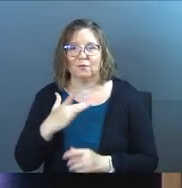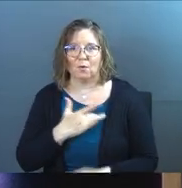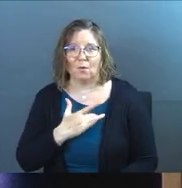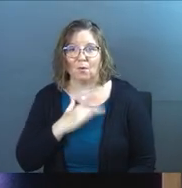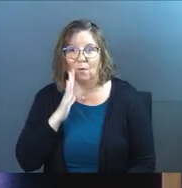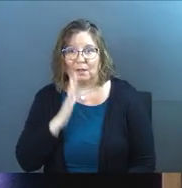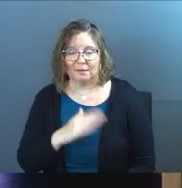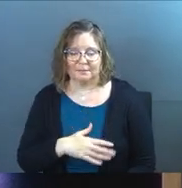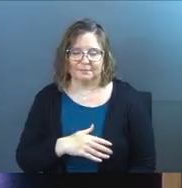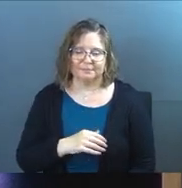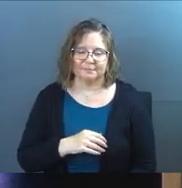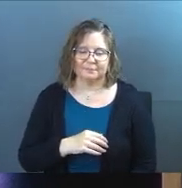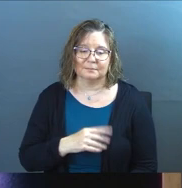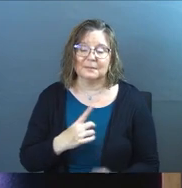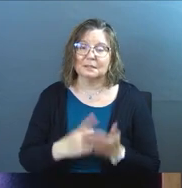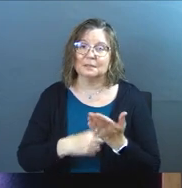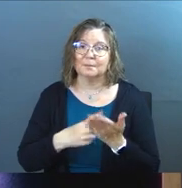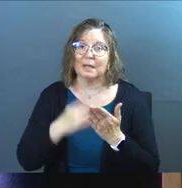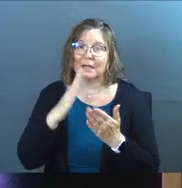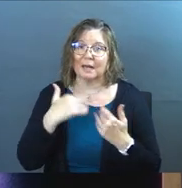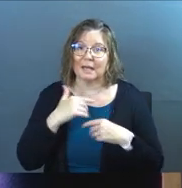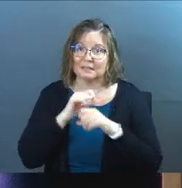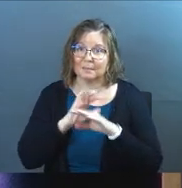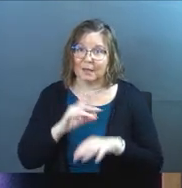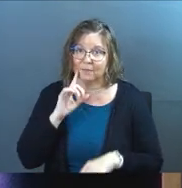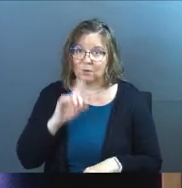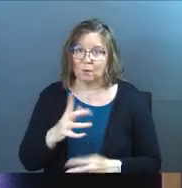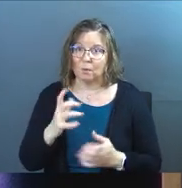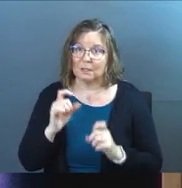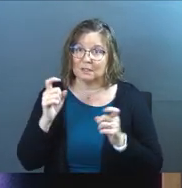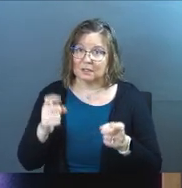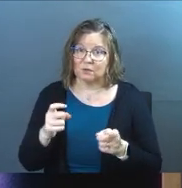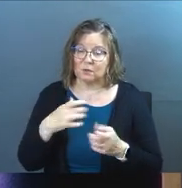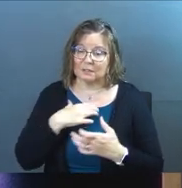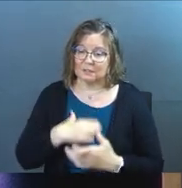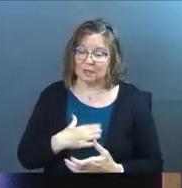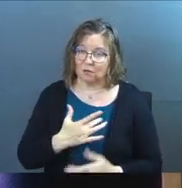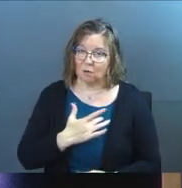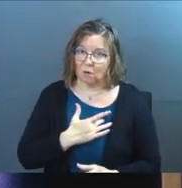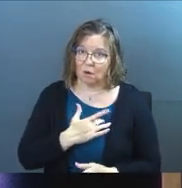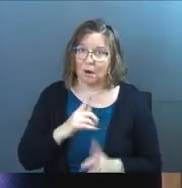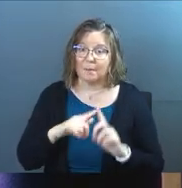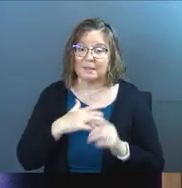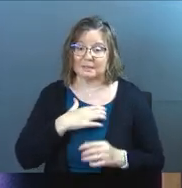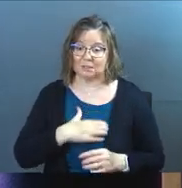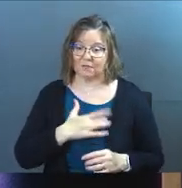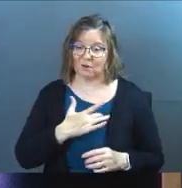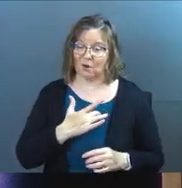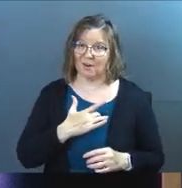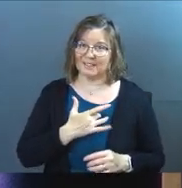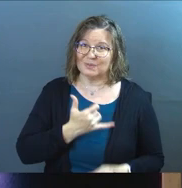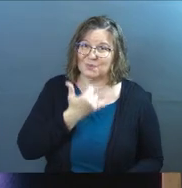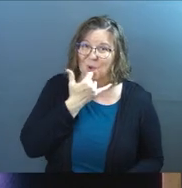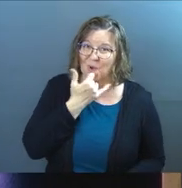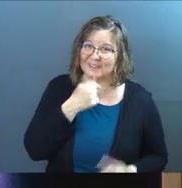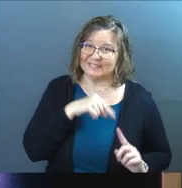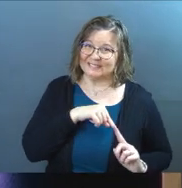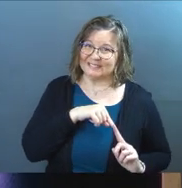heart. Sometimes God has a blessing for you. He wants to give you the desire of your heart, but the desire of your heart's wrong.